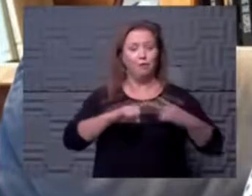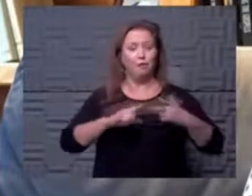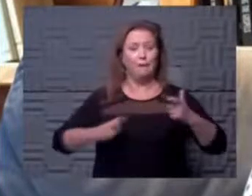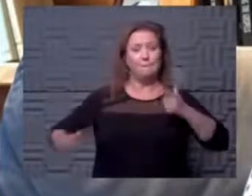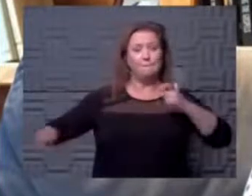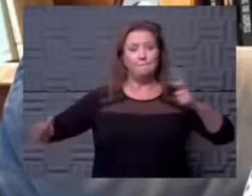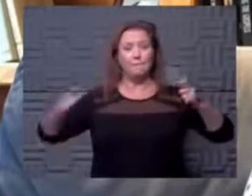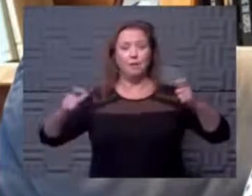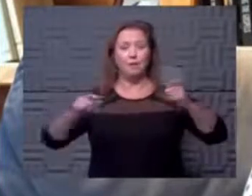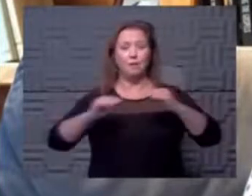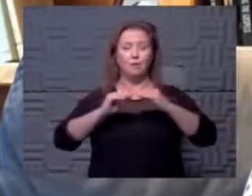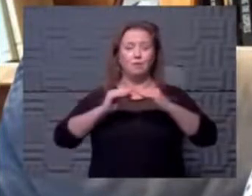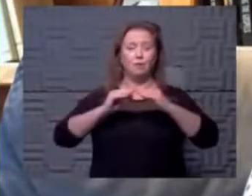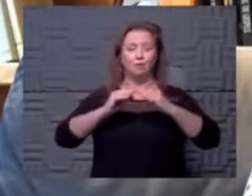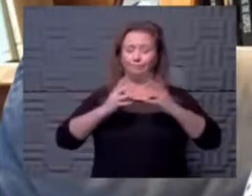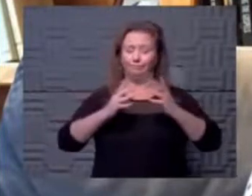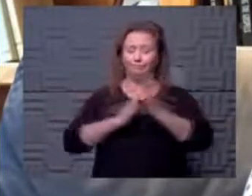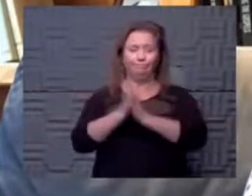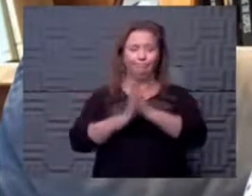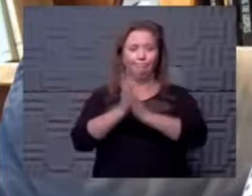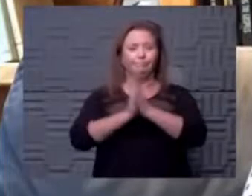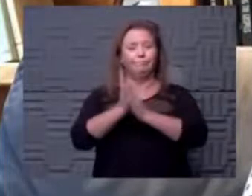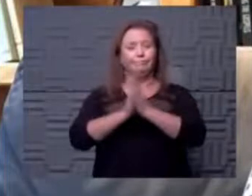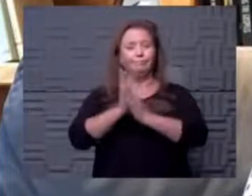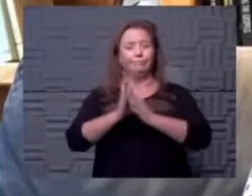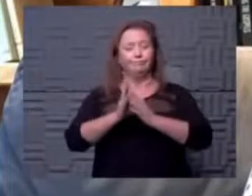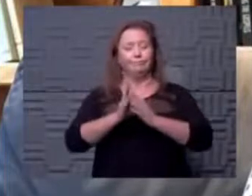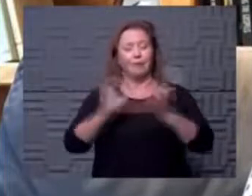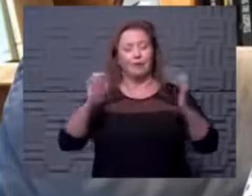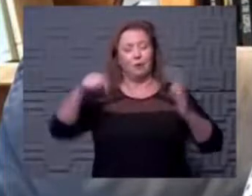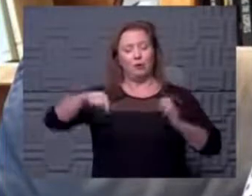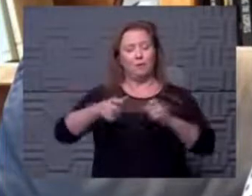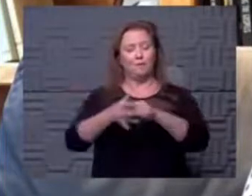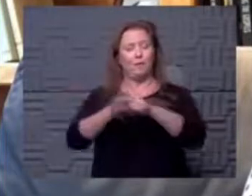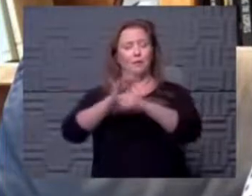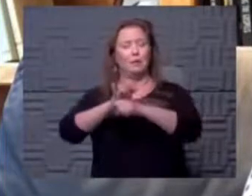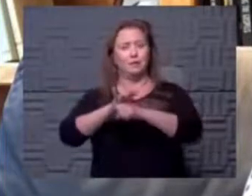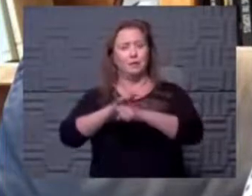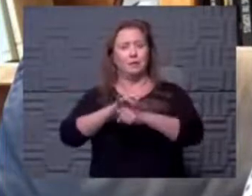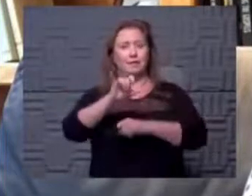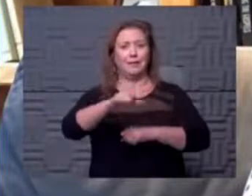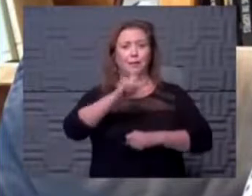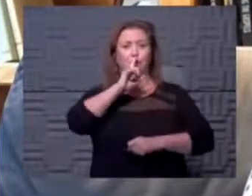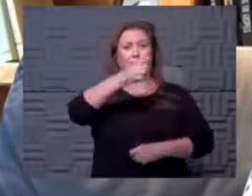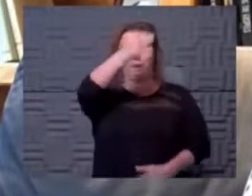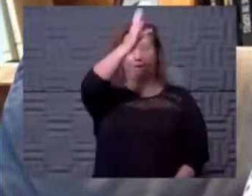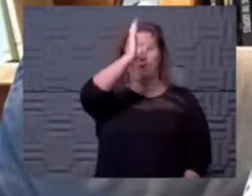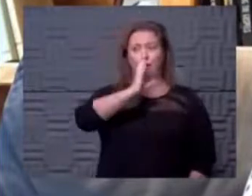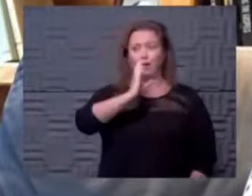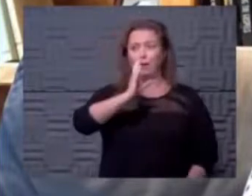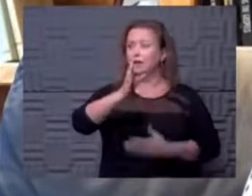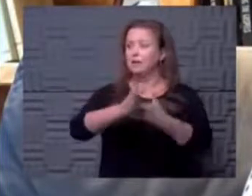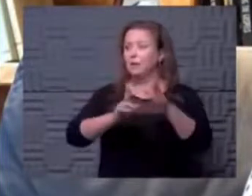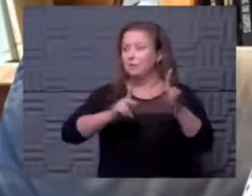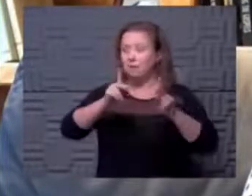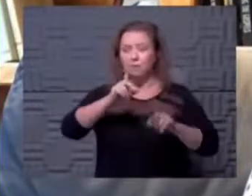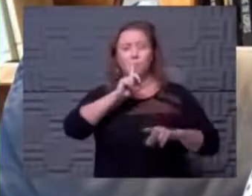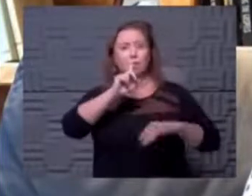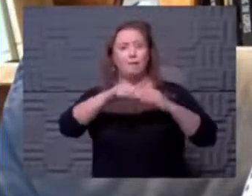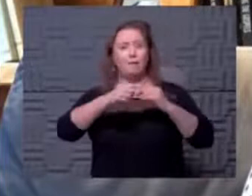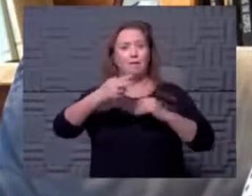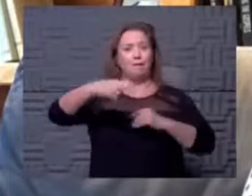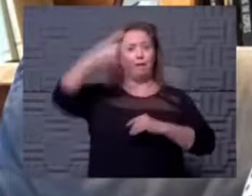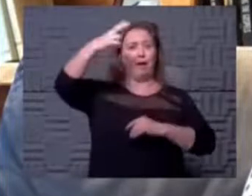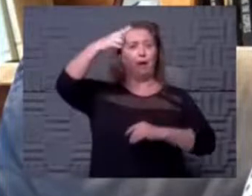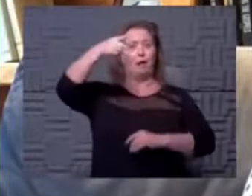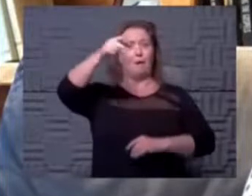more pervasive than even this virus. And that is the reality of God. Some people talk about a higher